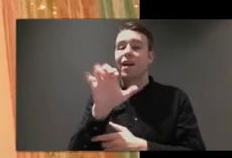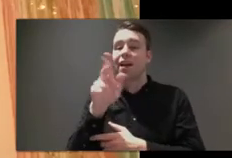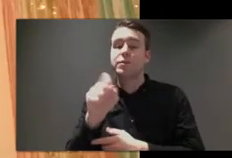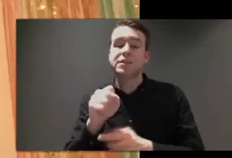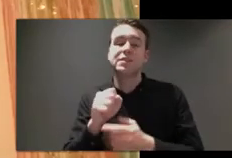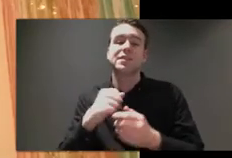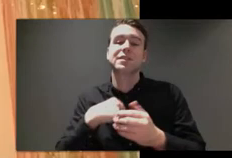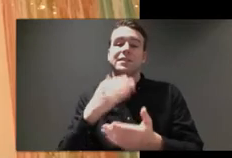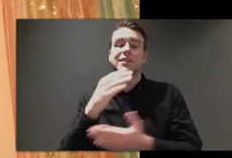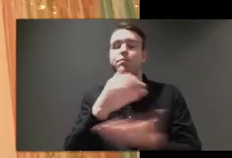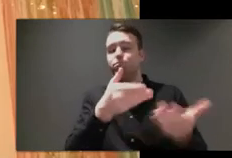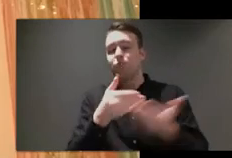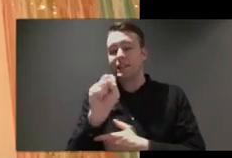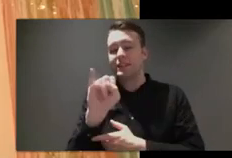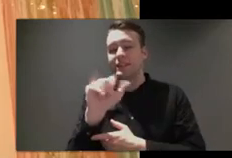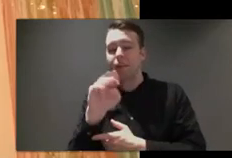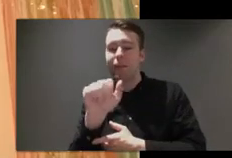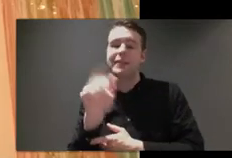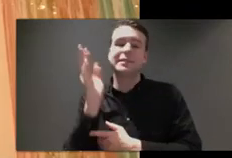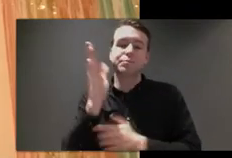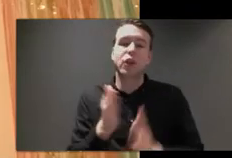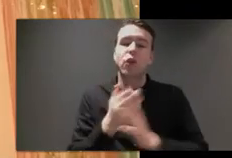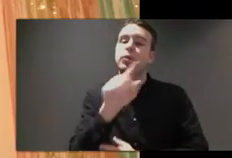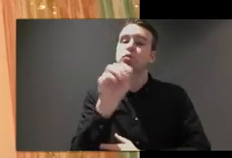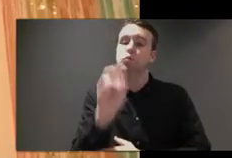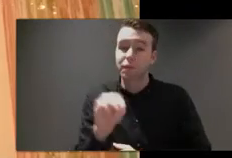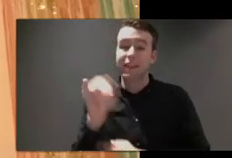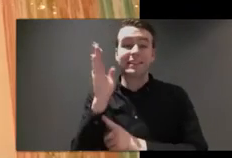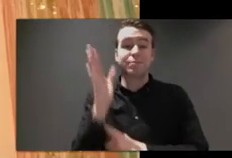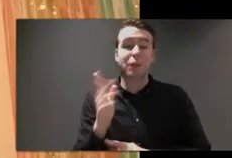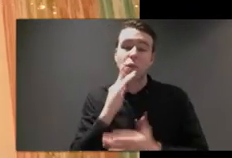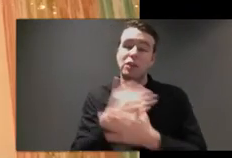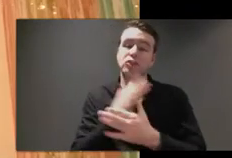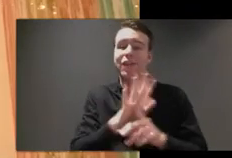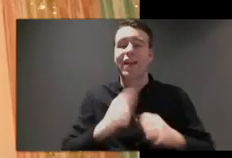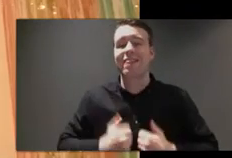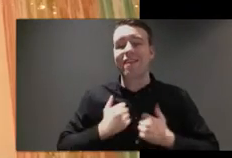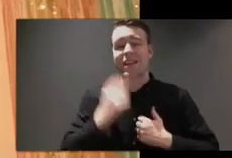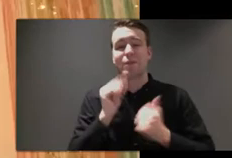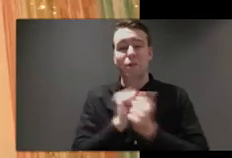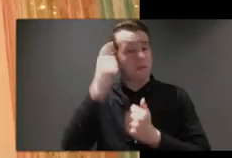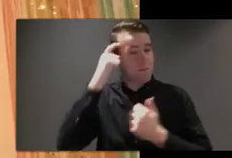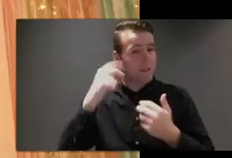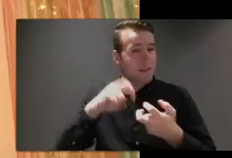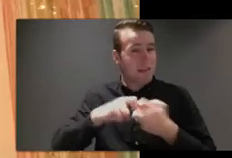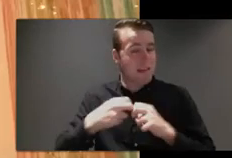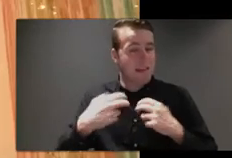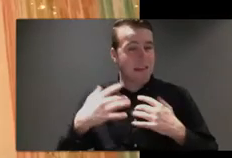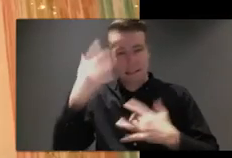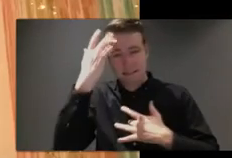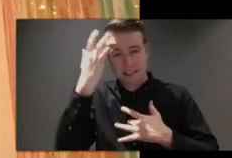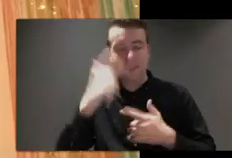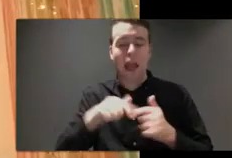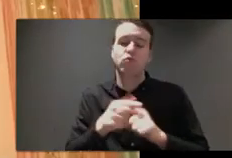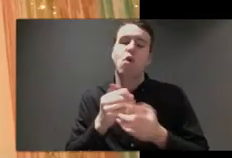Stop Stigma speakers to speak to the school via Zoom. The speakers will share their lived experience with mental illness in efforts to reduce